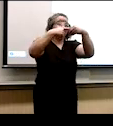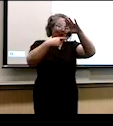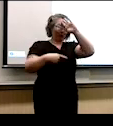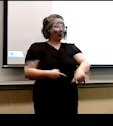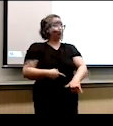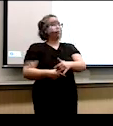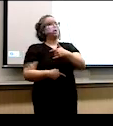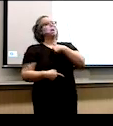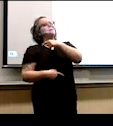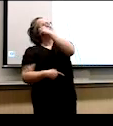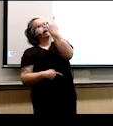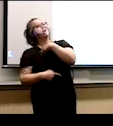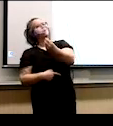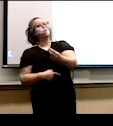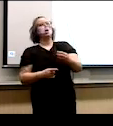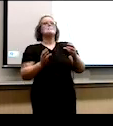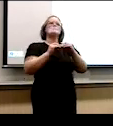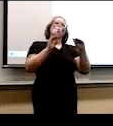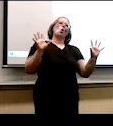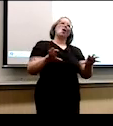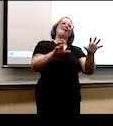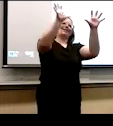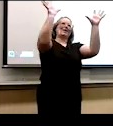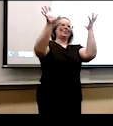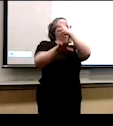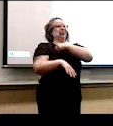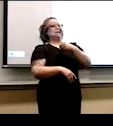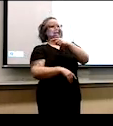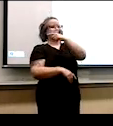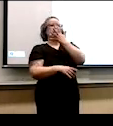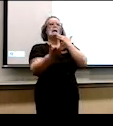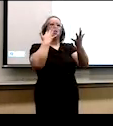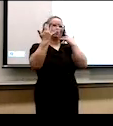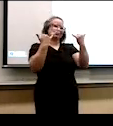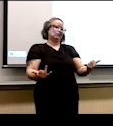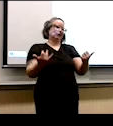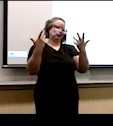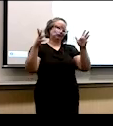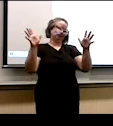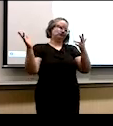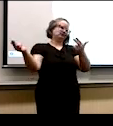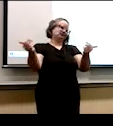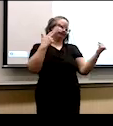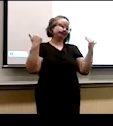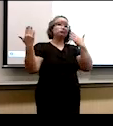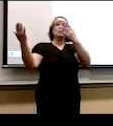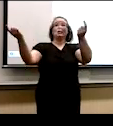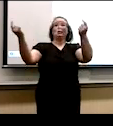white. All right, good. Thank you all for coming.